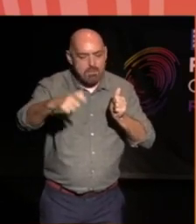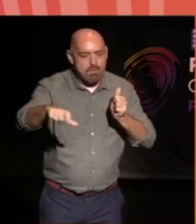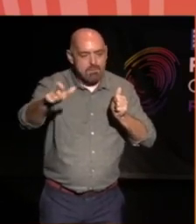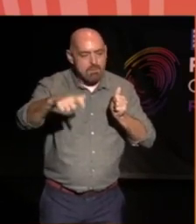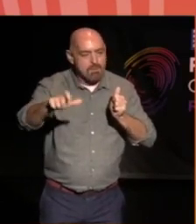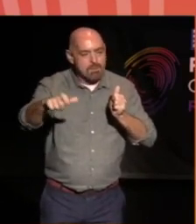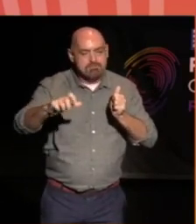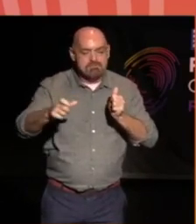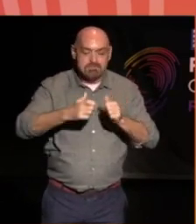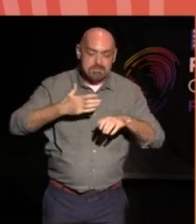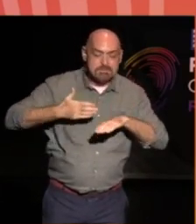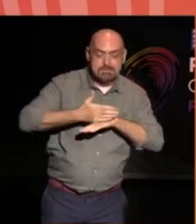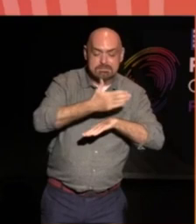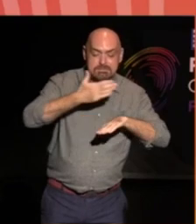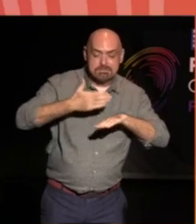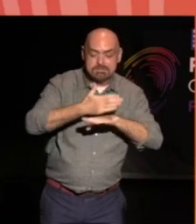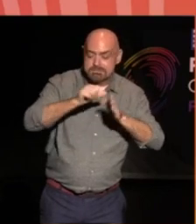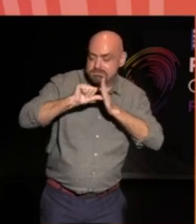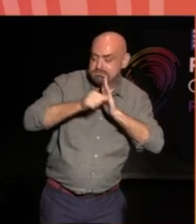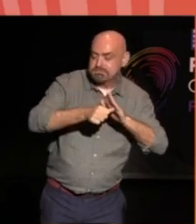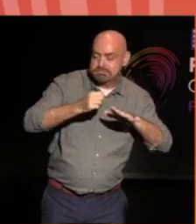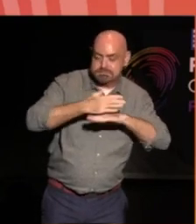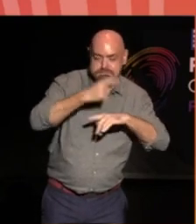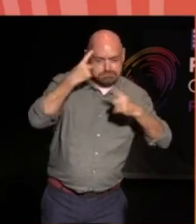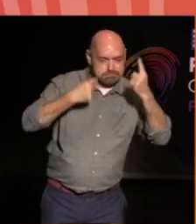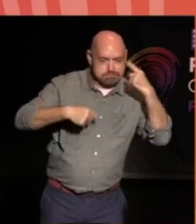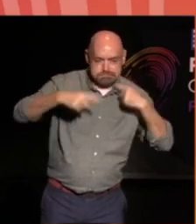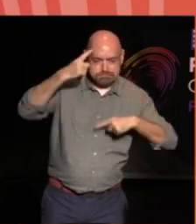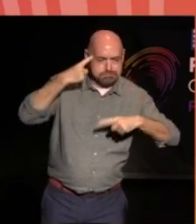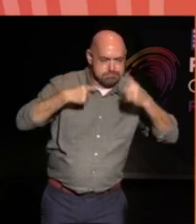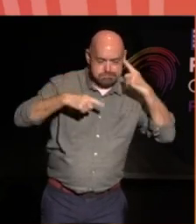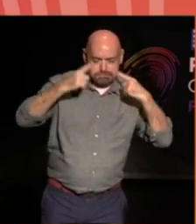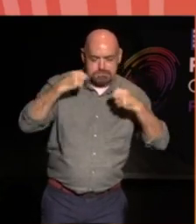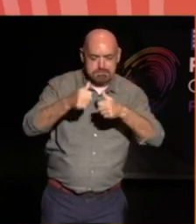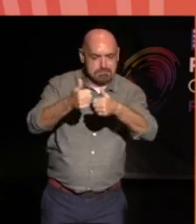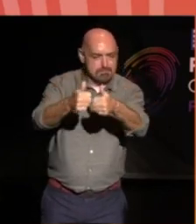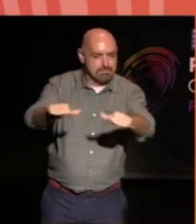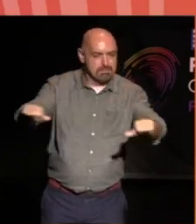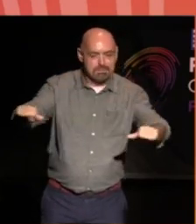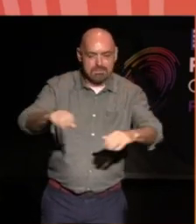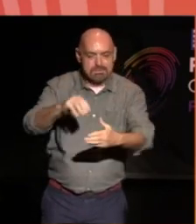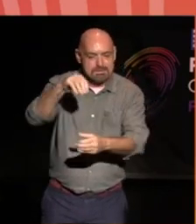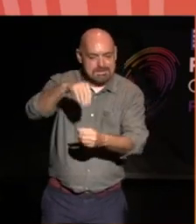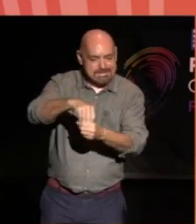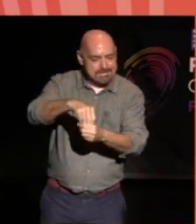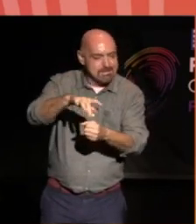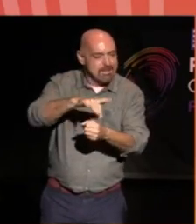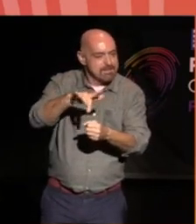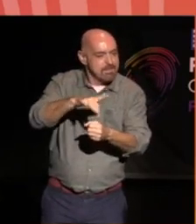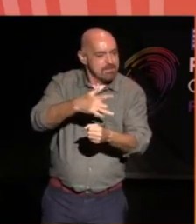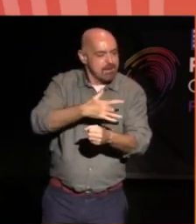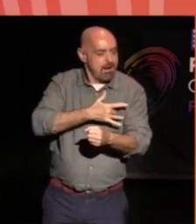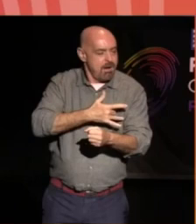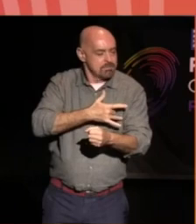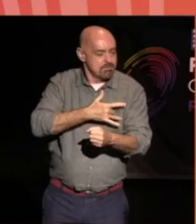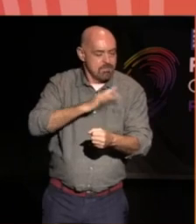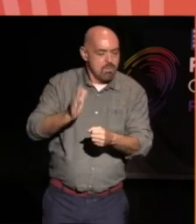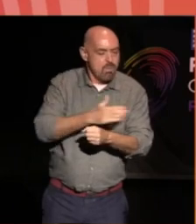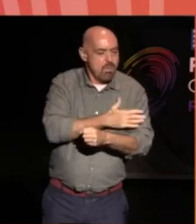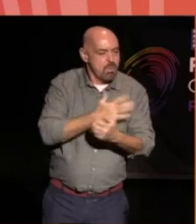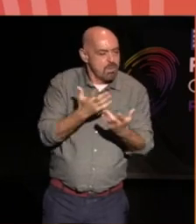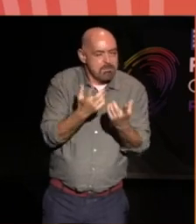we graft and grind till it's lodged safely in the very heart of all